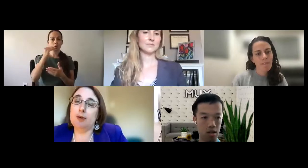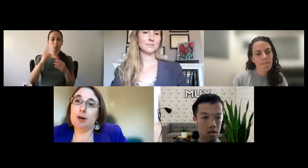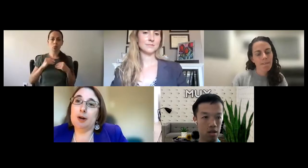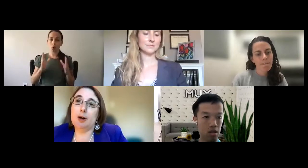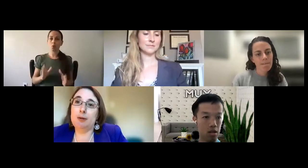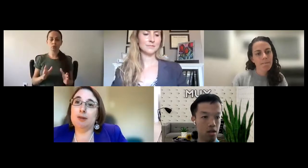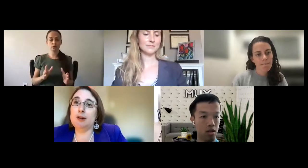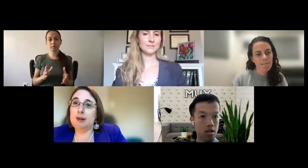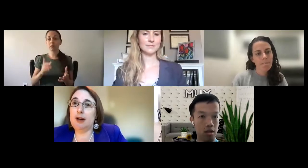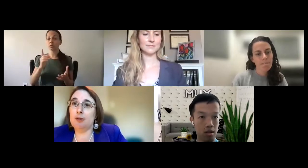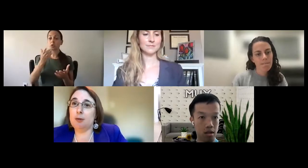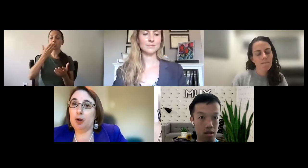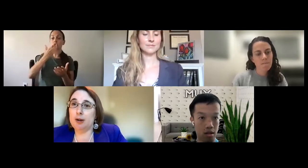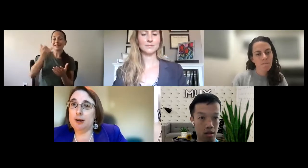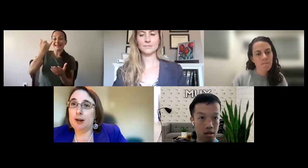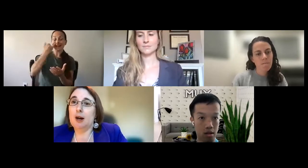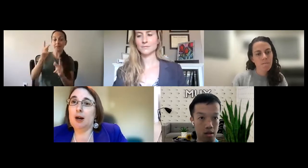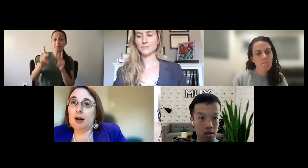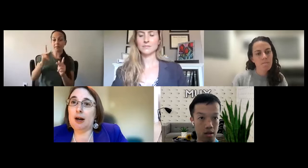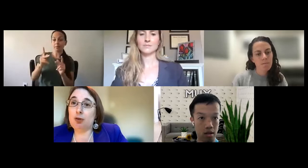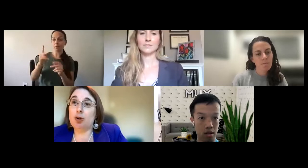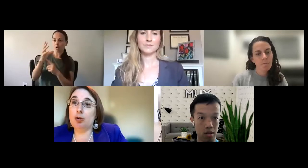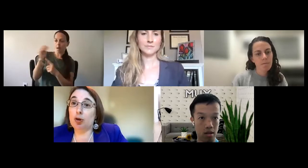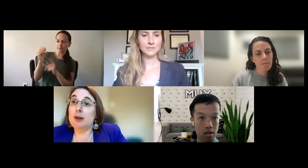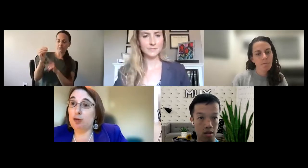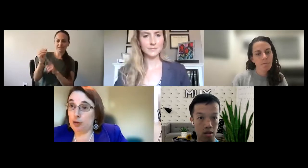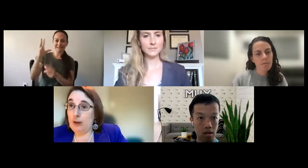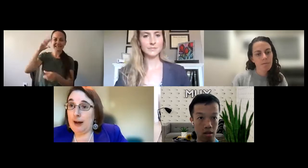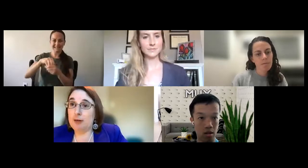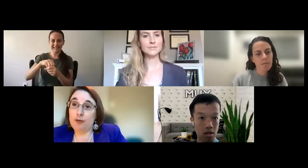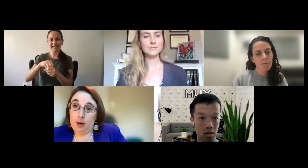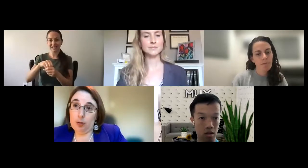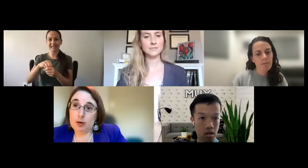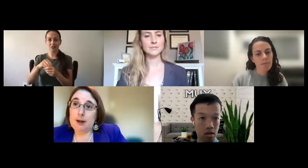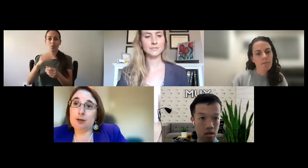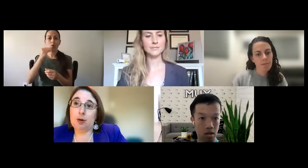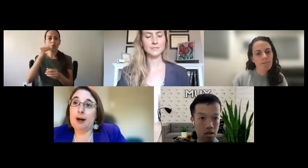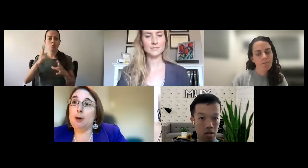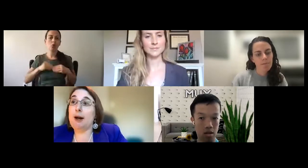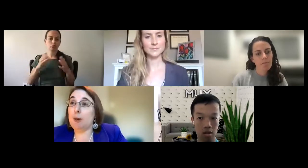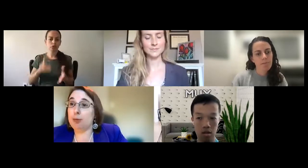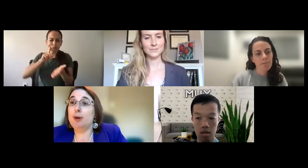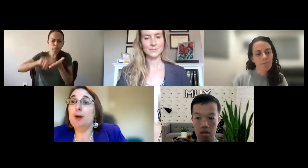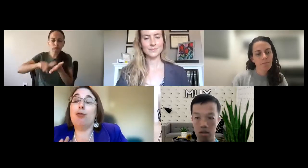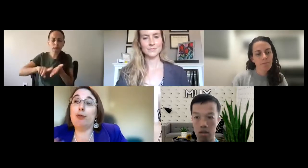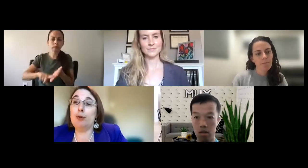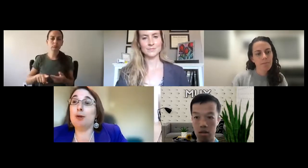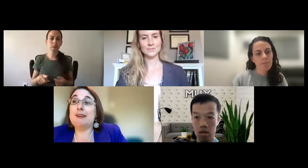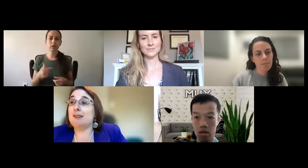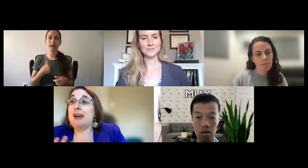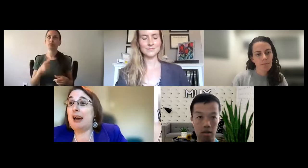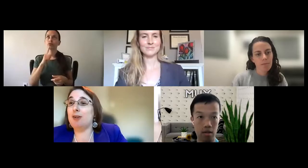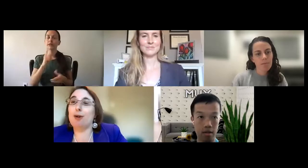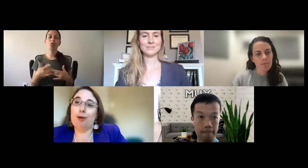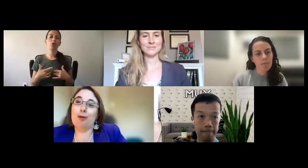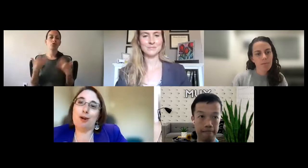if companies out in housing market actually look into that field. And so I am absolutely thrilled that this